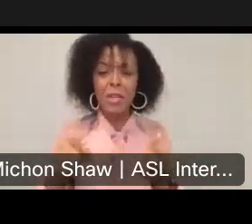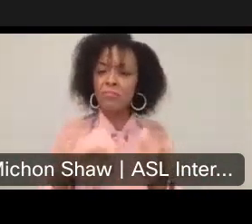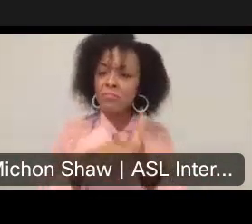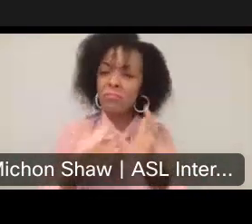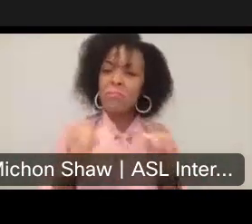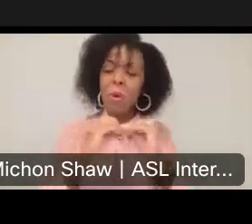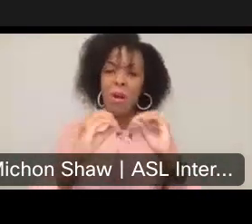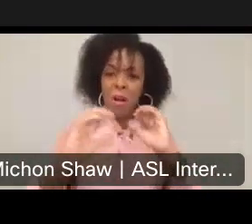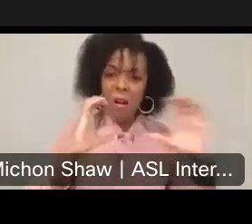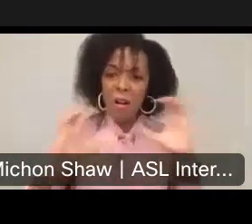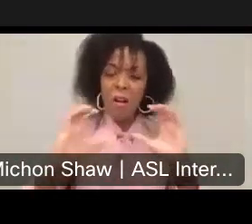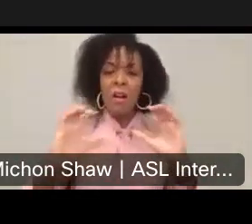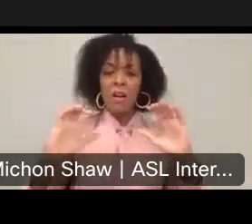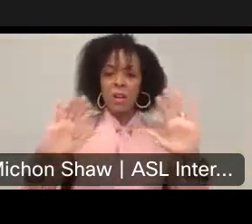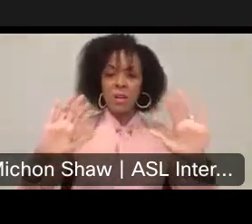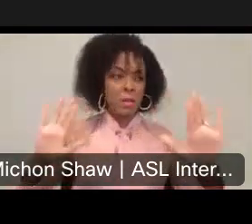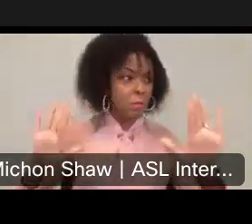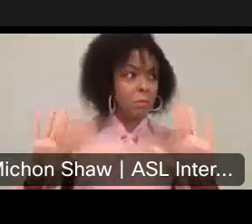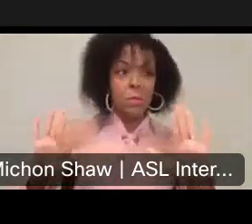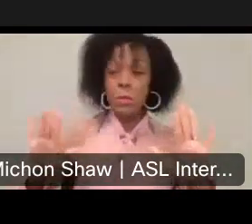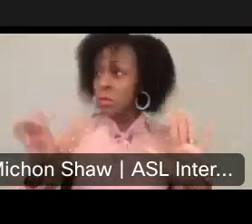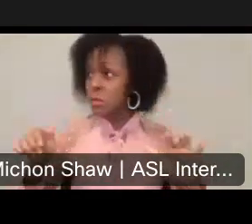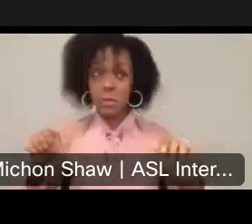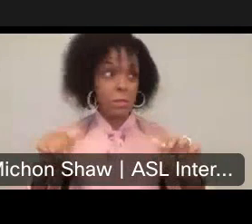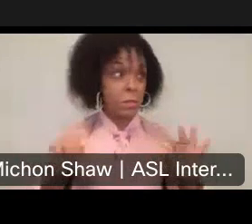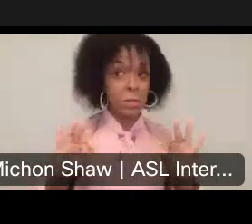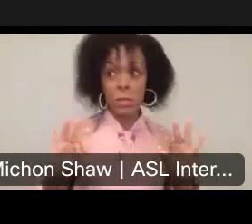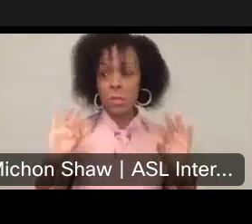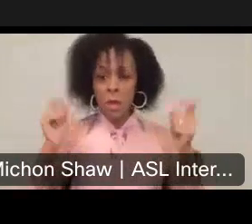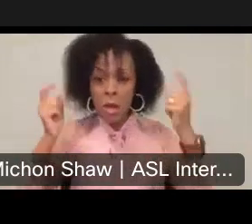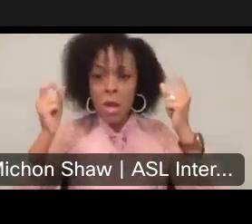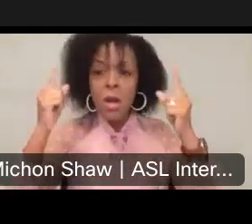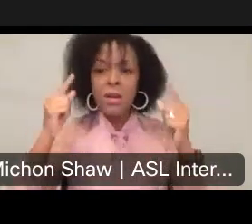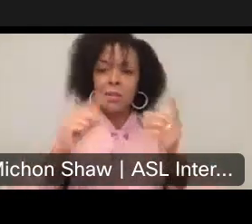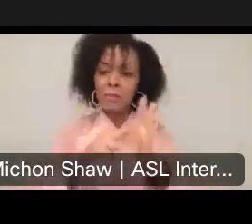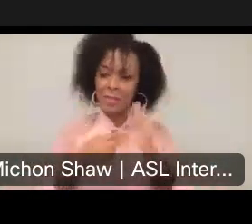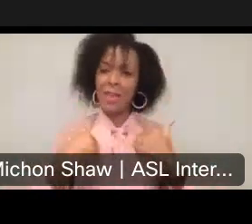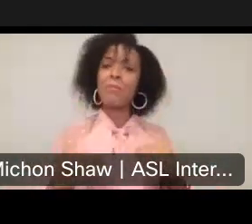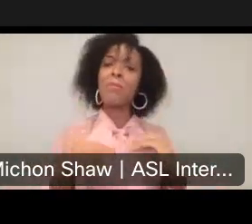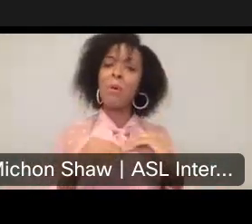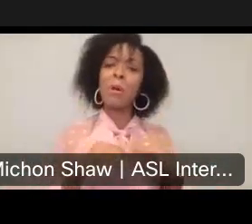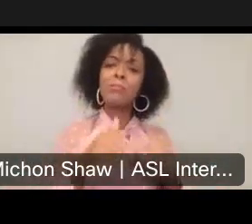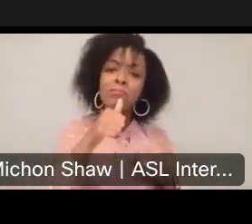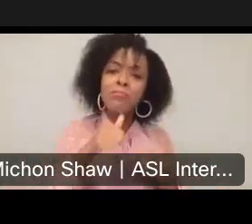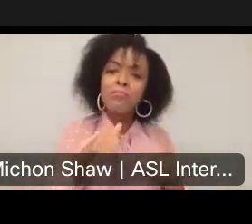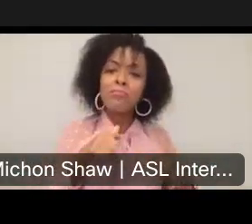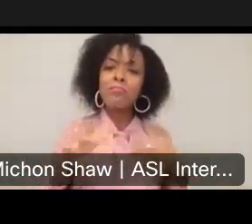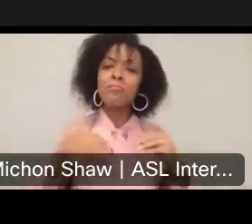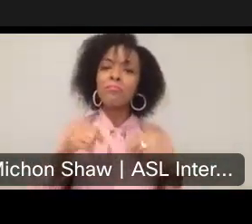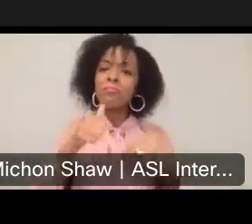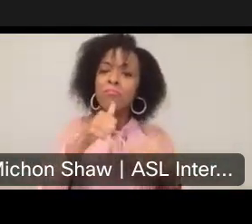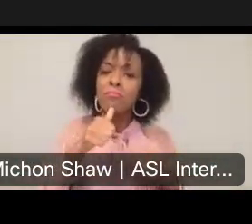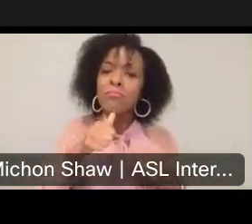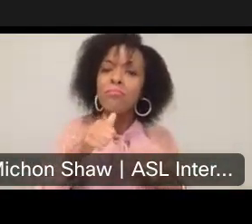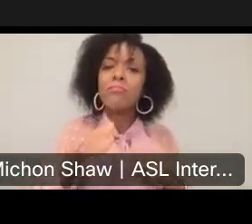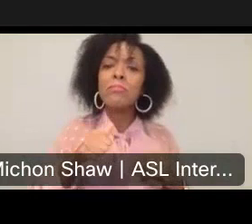and then we can have more tolerance. And when we have more tolerance, then we will be able to